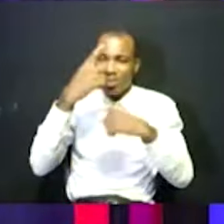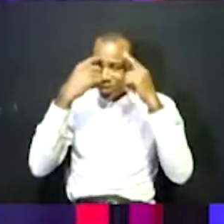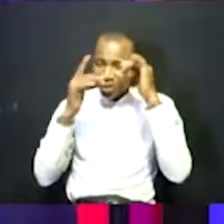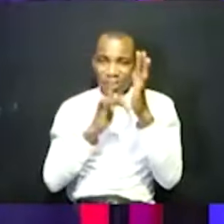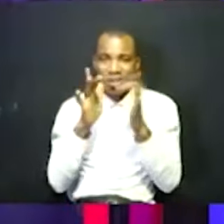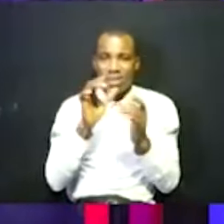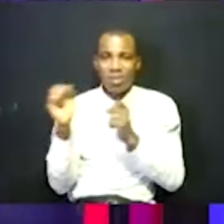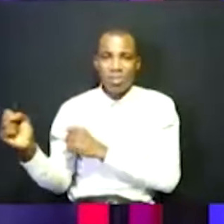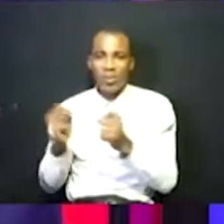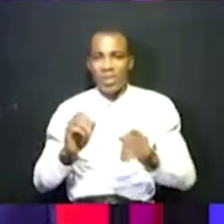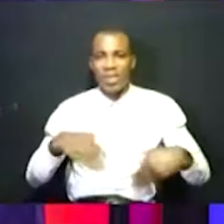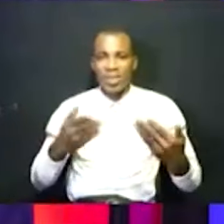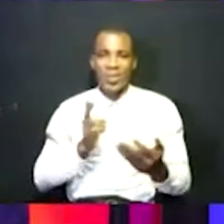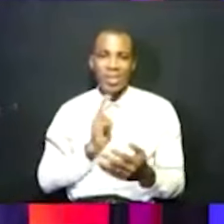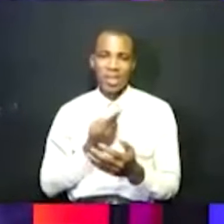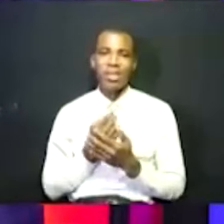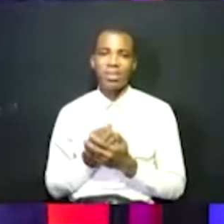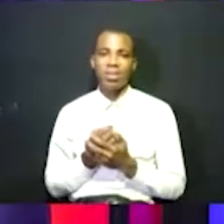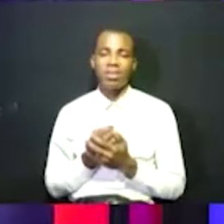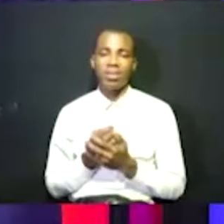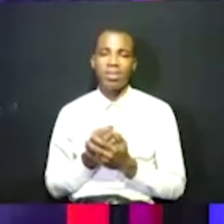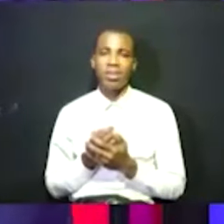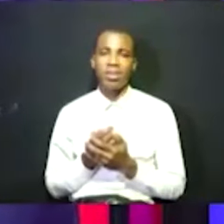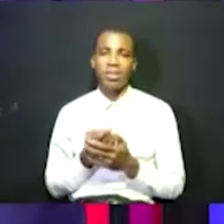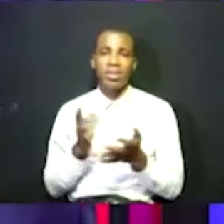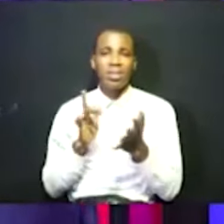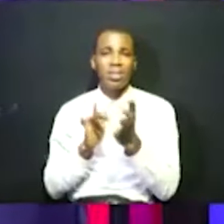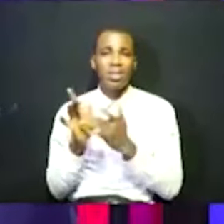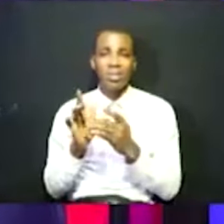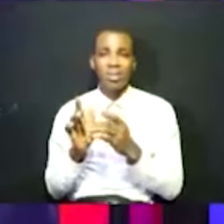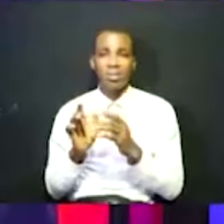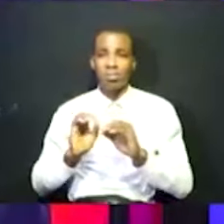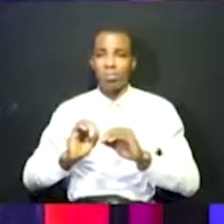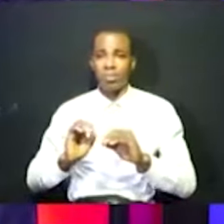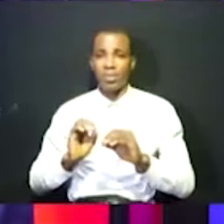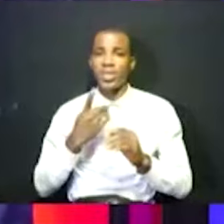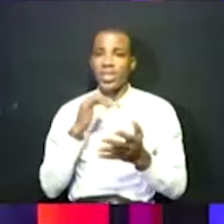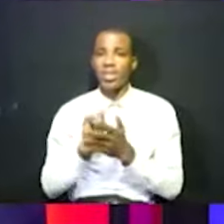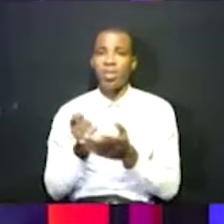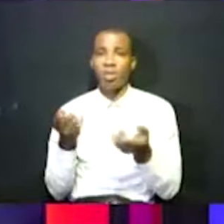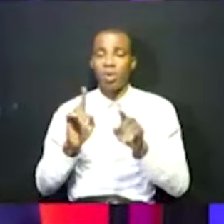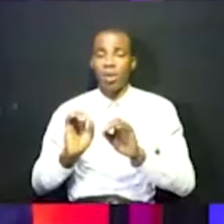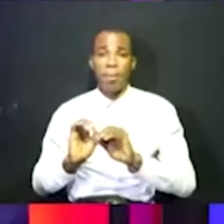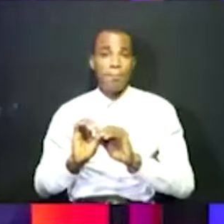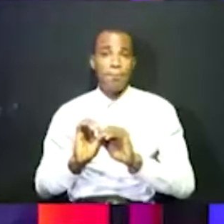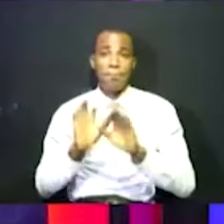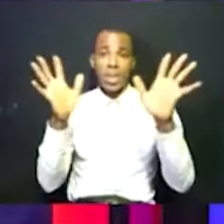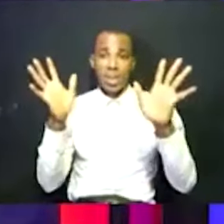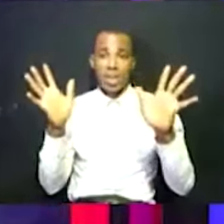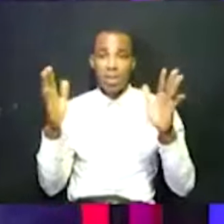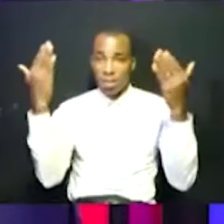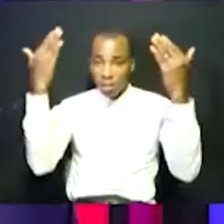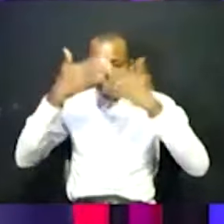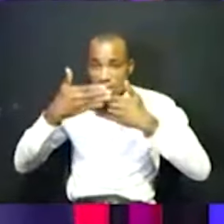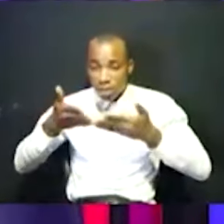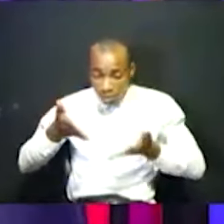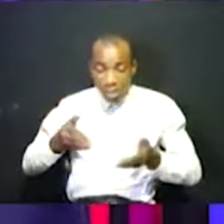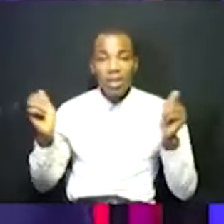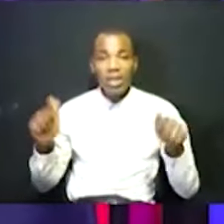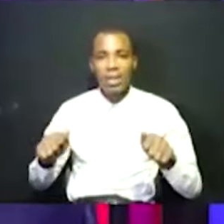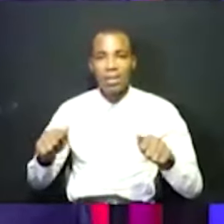the light shines, the darkness will not be able to withstand